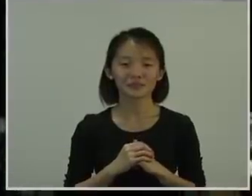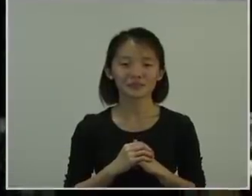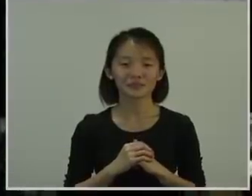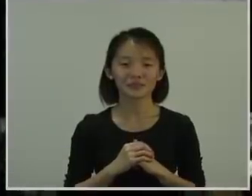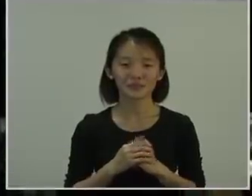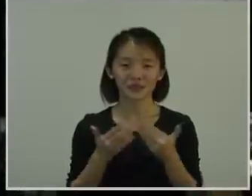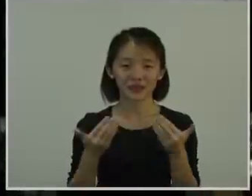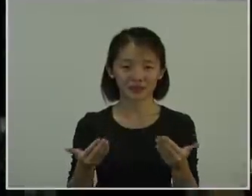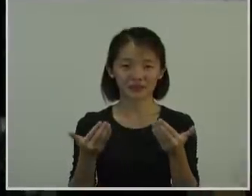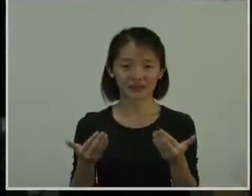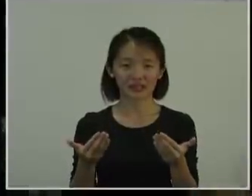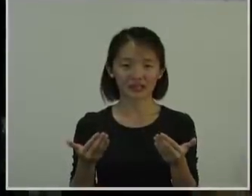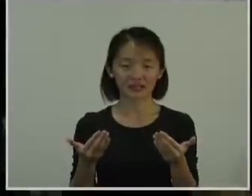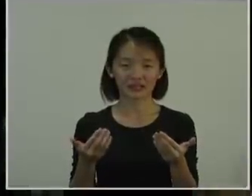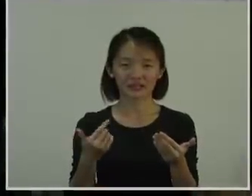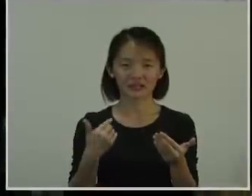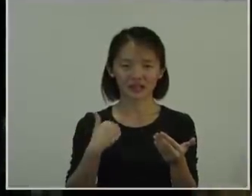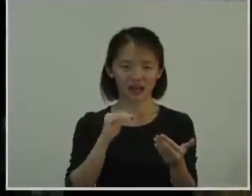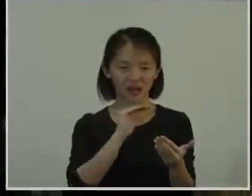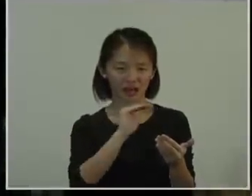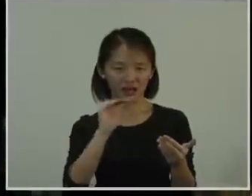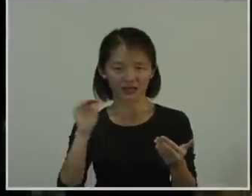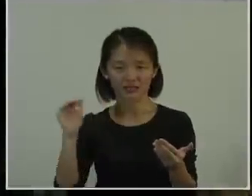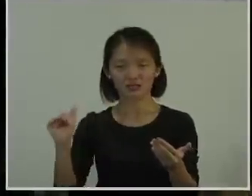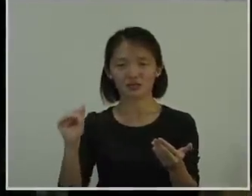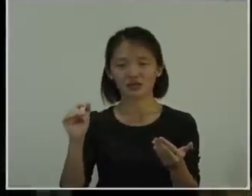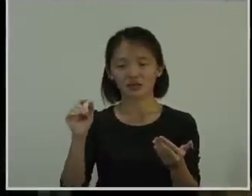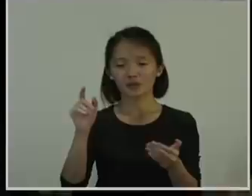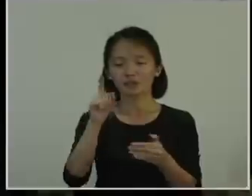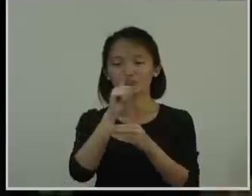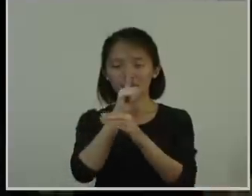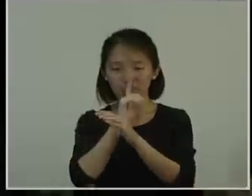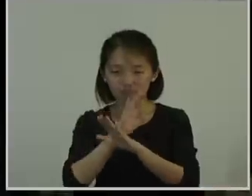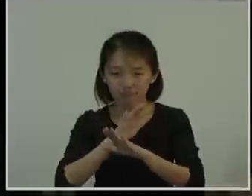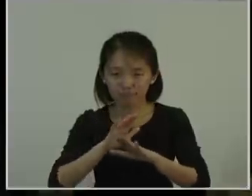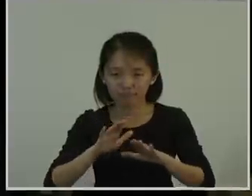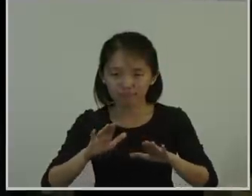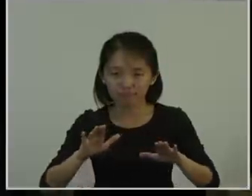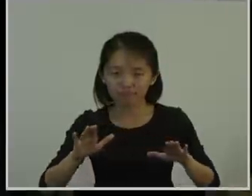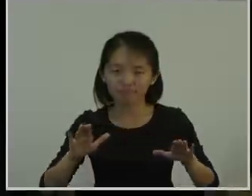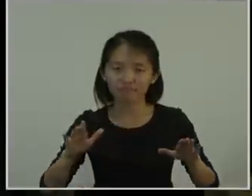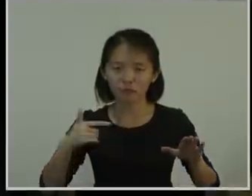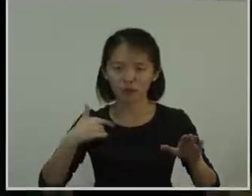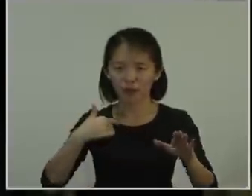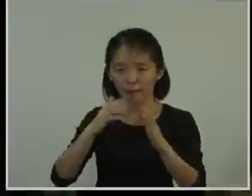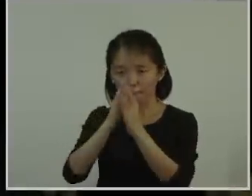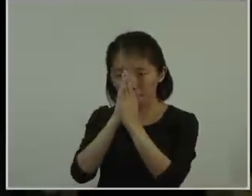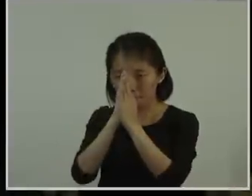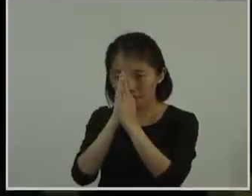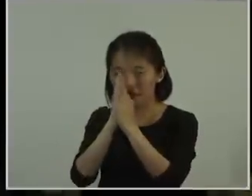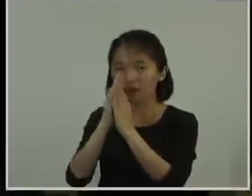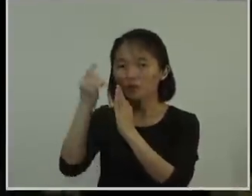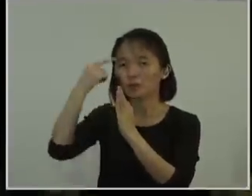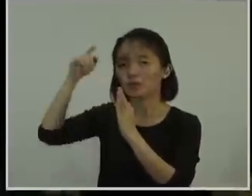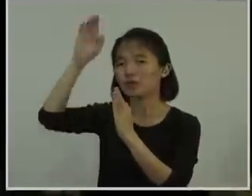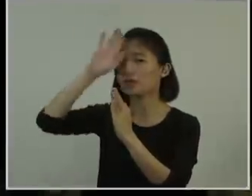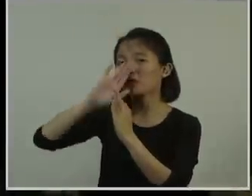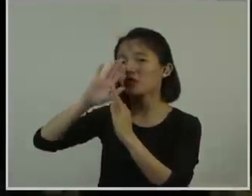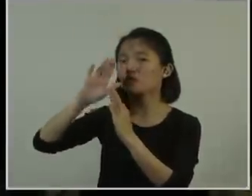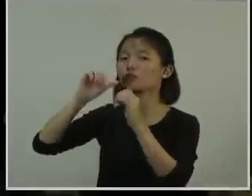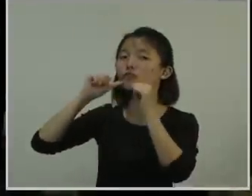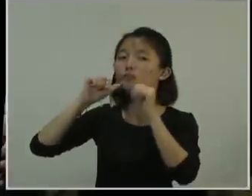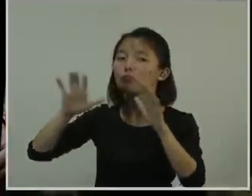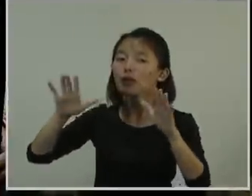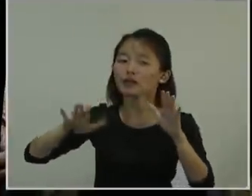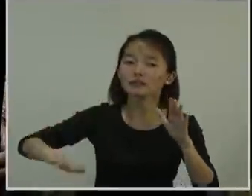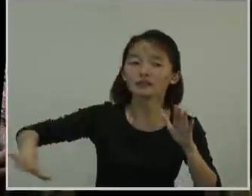Now, my dear friends, can I ask you to be quiet for a moment as I pray for God to bless us all